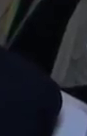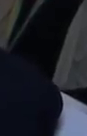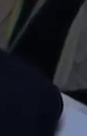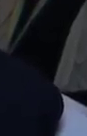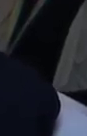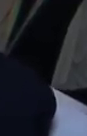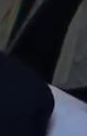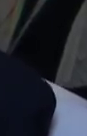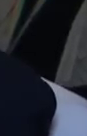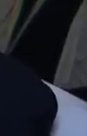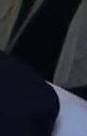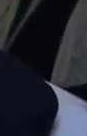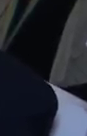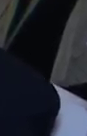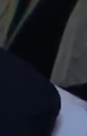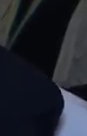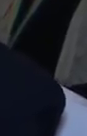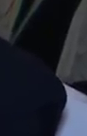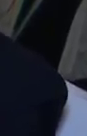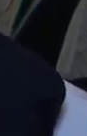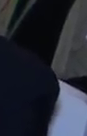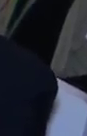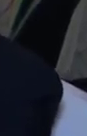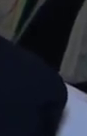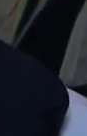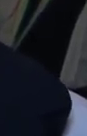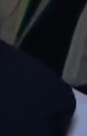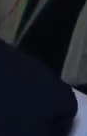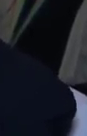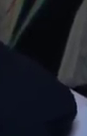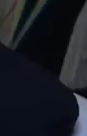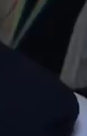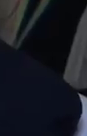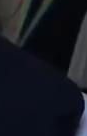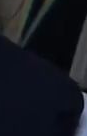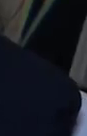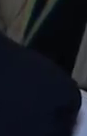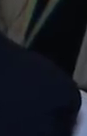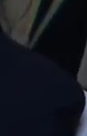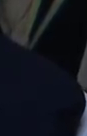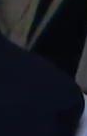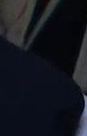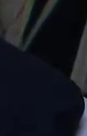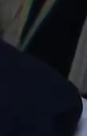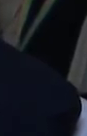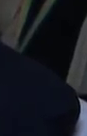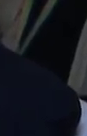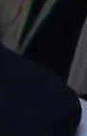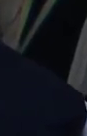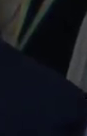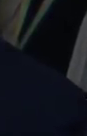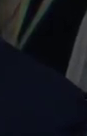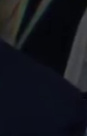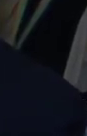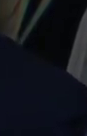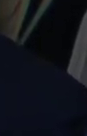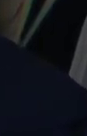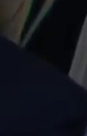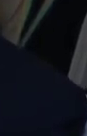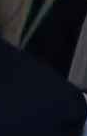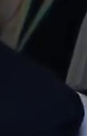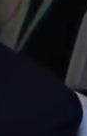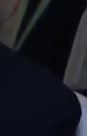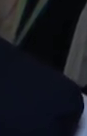take a decision not to leave so that this matter is resolved by either those who are aggrieved saying will go